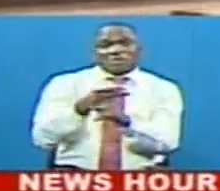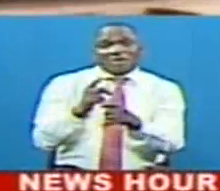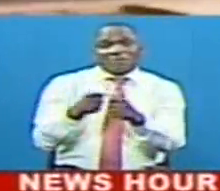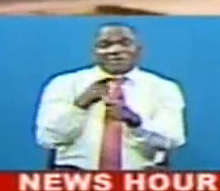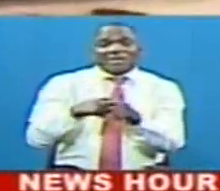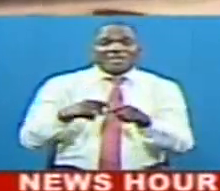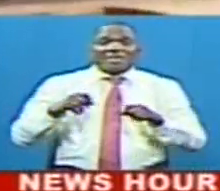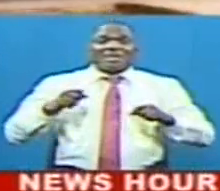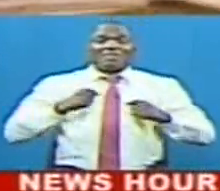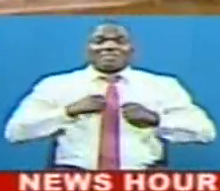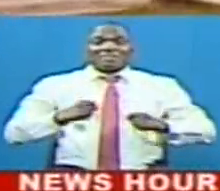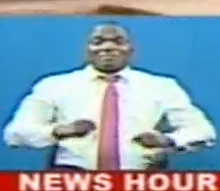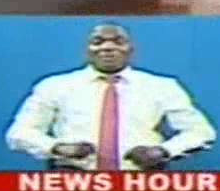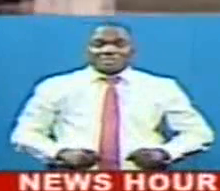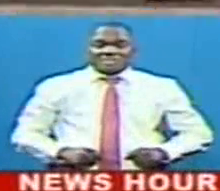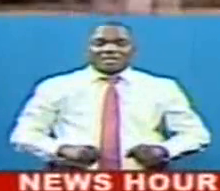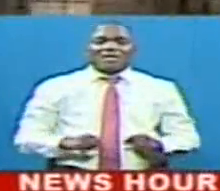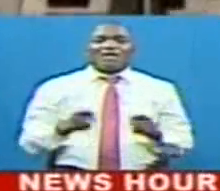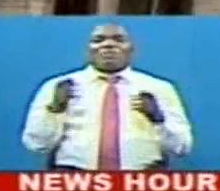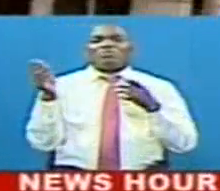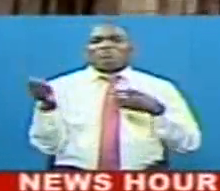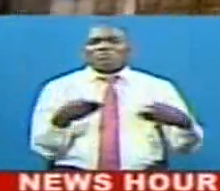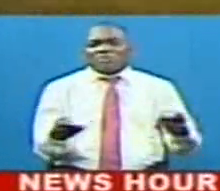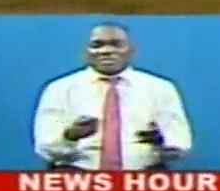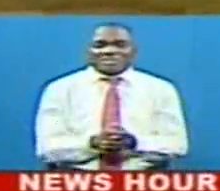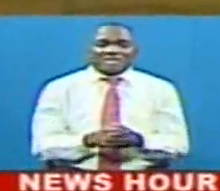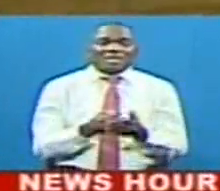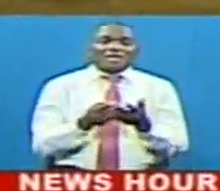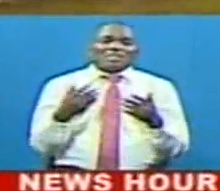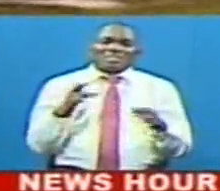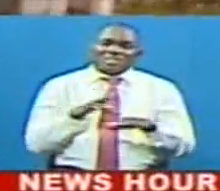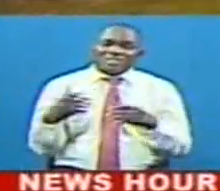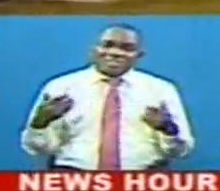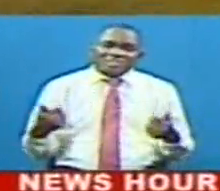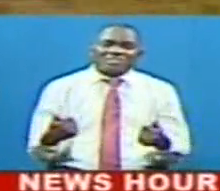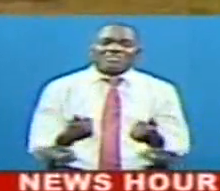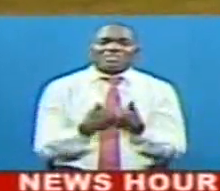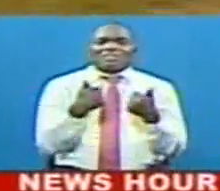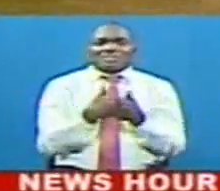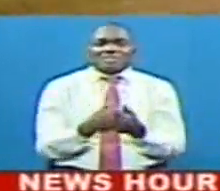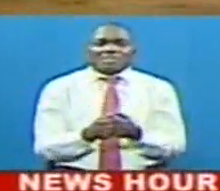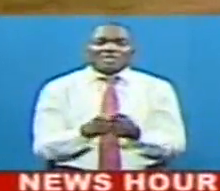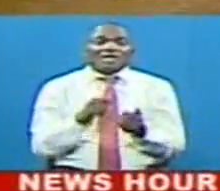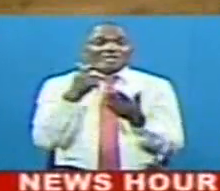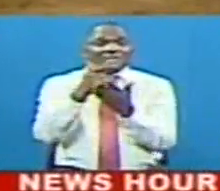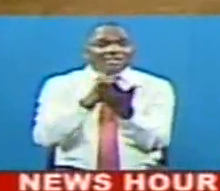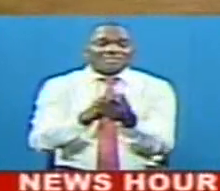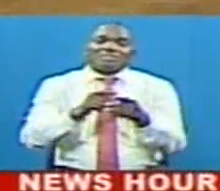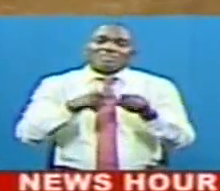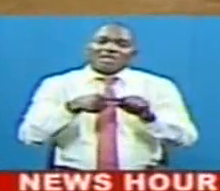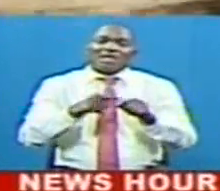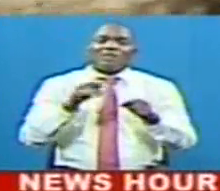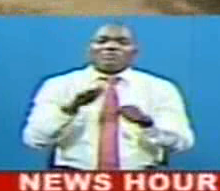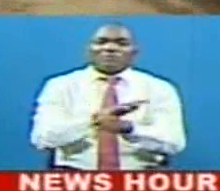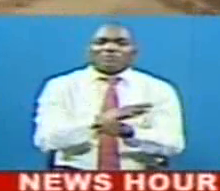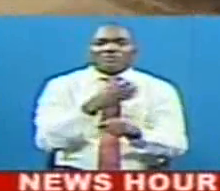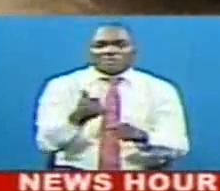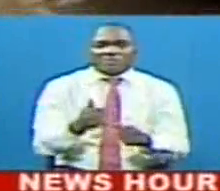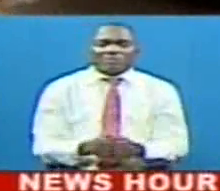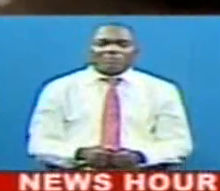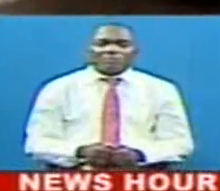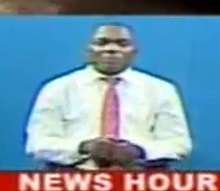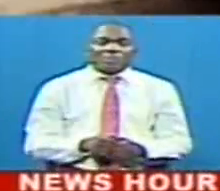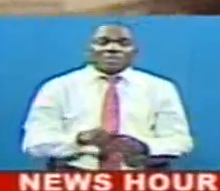of the first semester was wasted. Despite the early challenges encountered, lessons have resumed fully